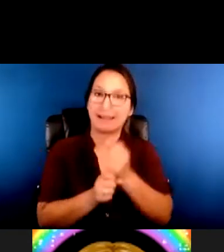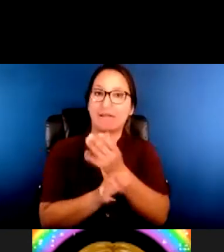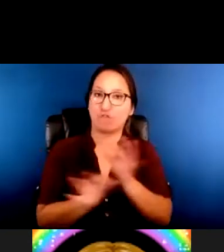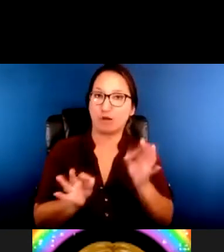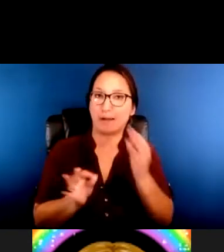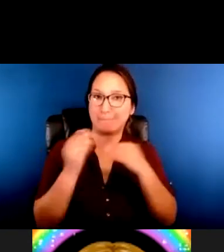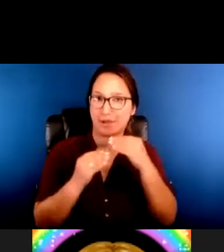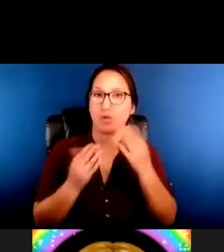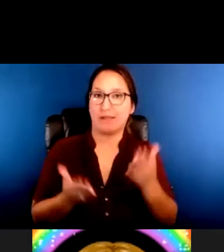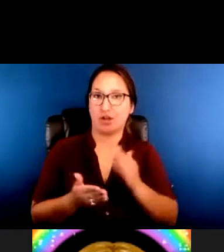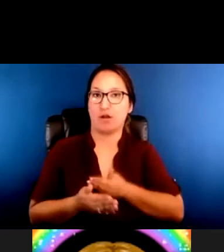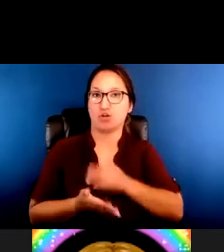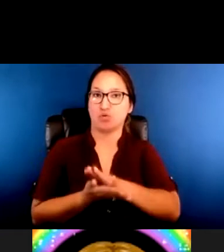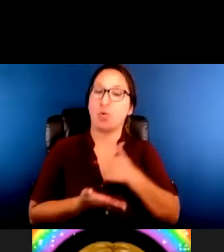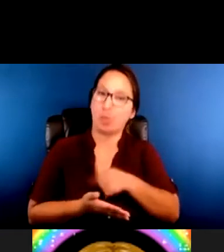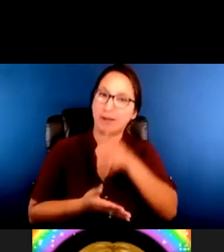them.